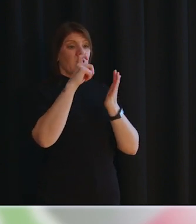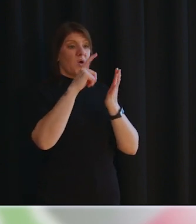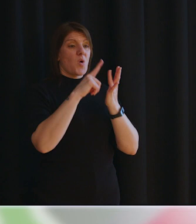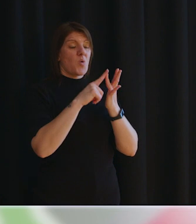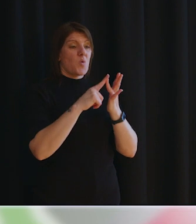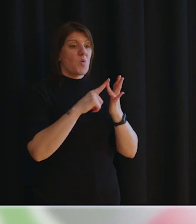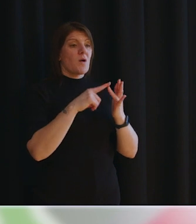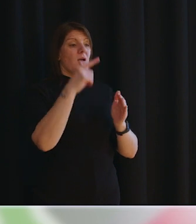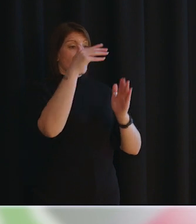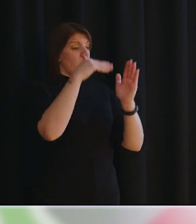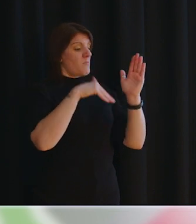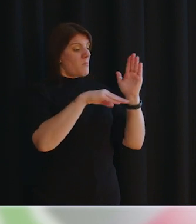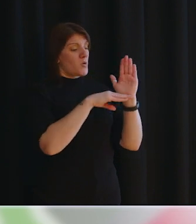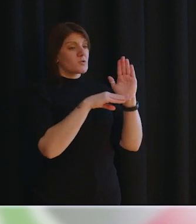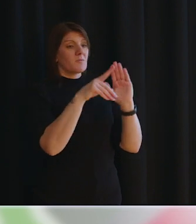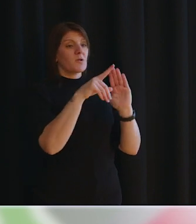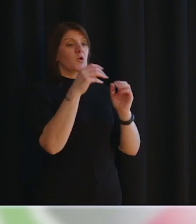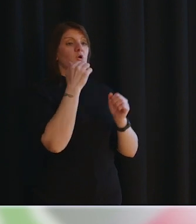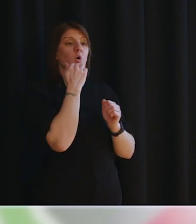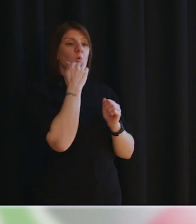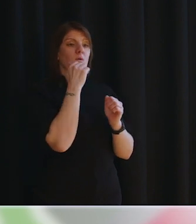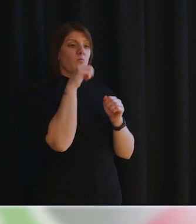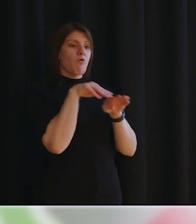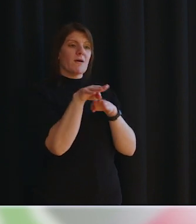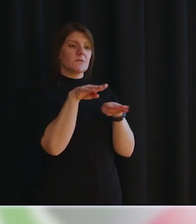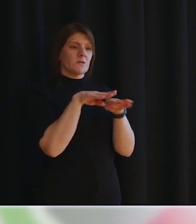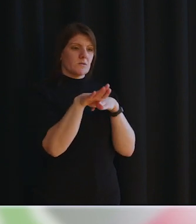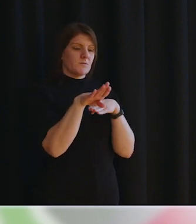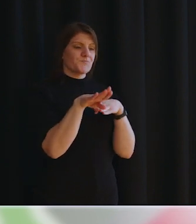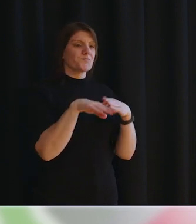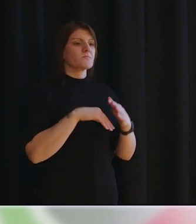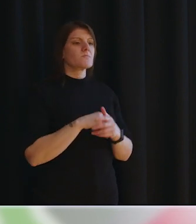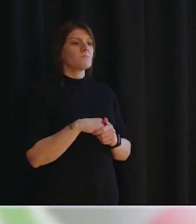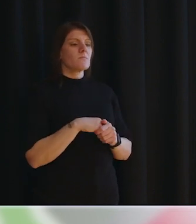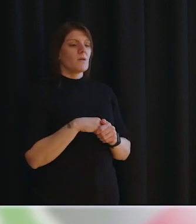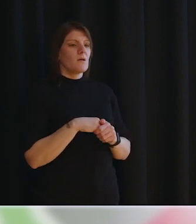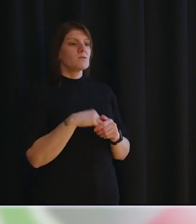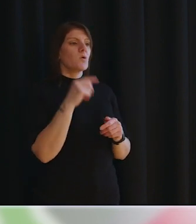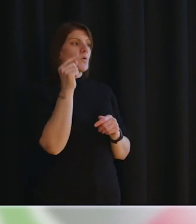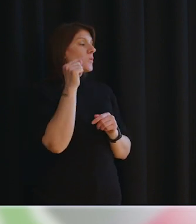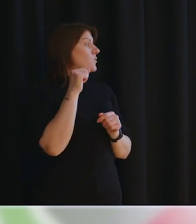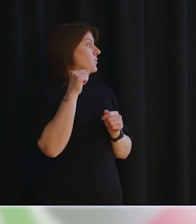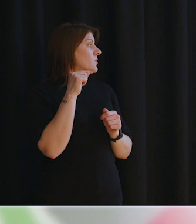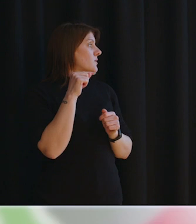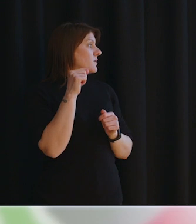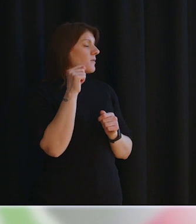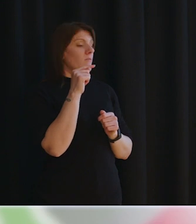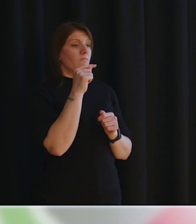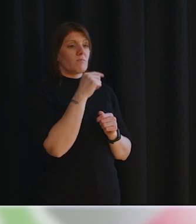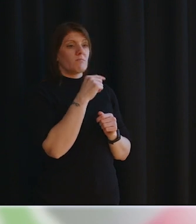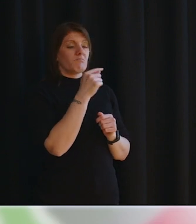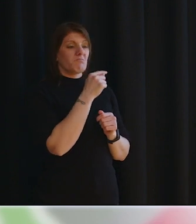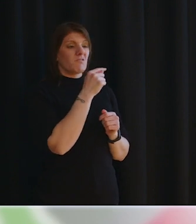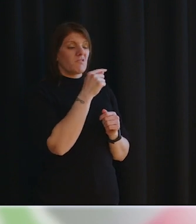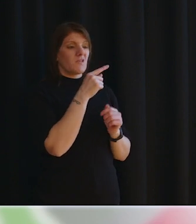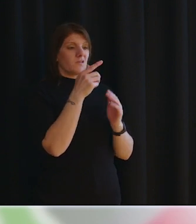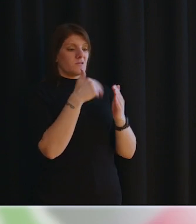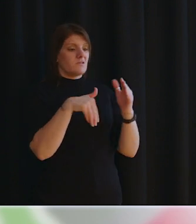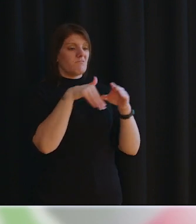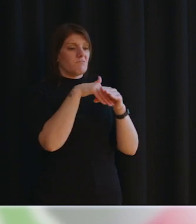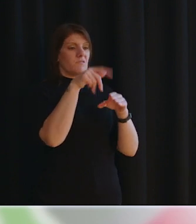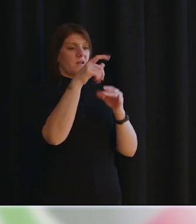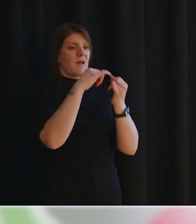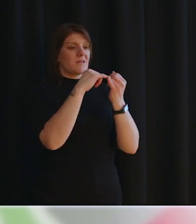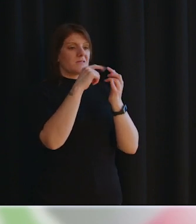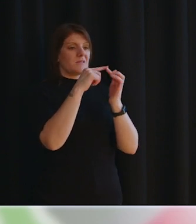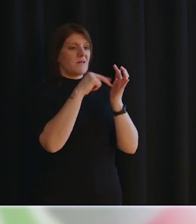of Practice down the bottom, but all of these are either cited or work into the SEND Code of Practice. And a big important